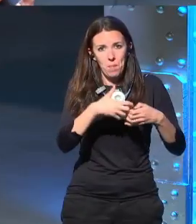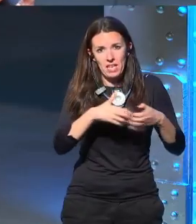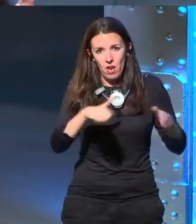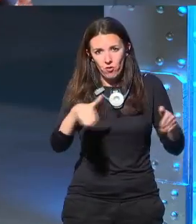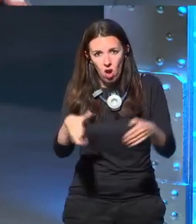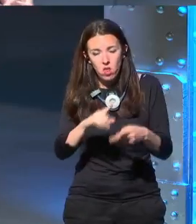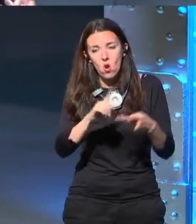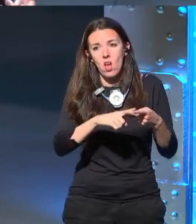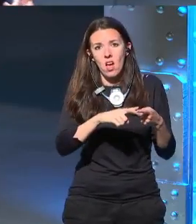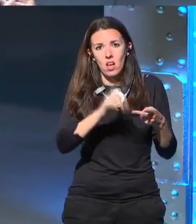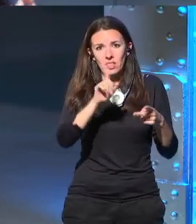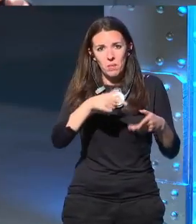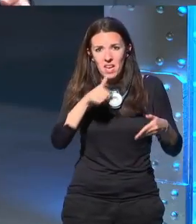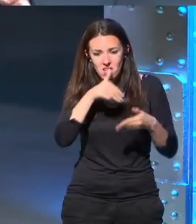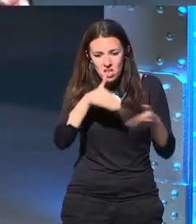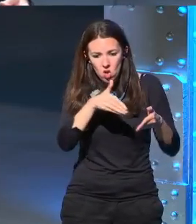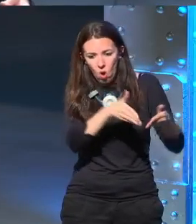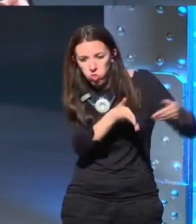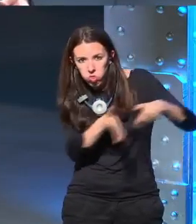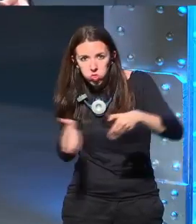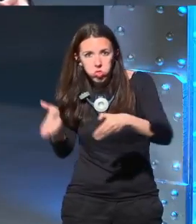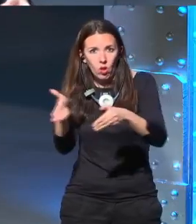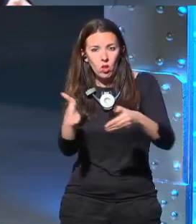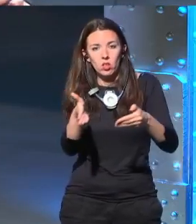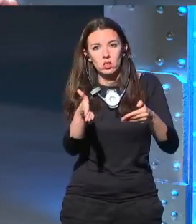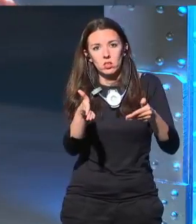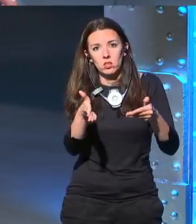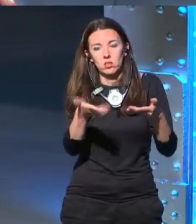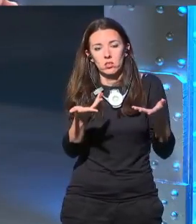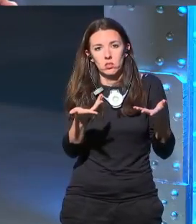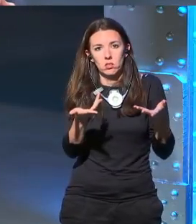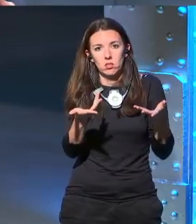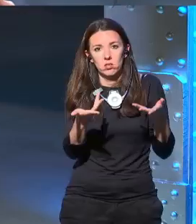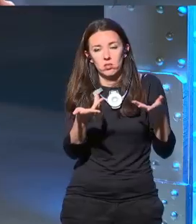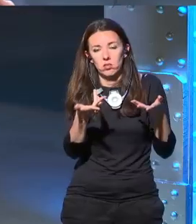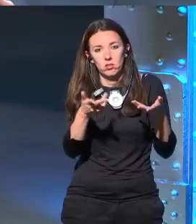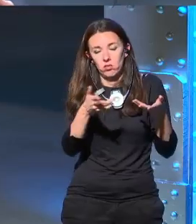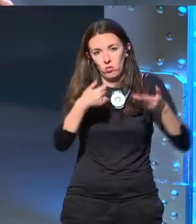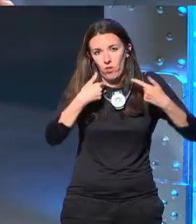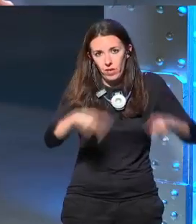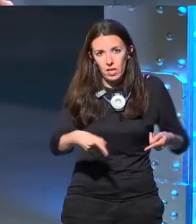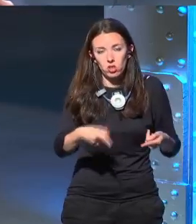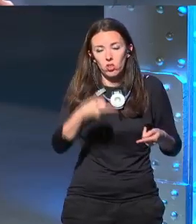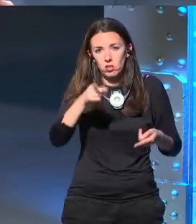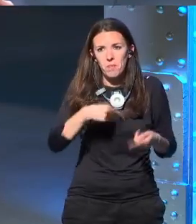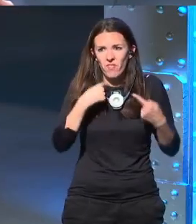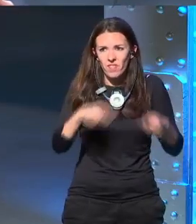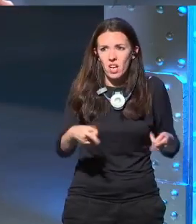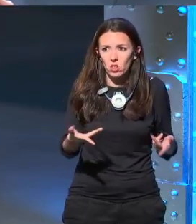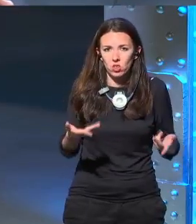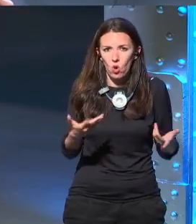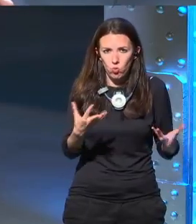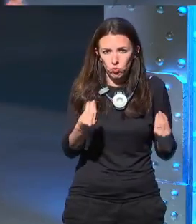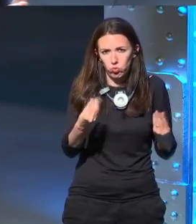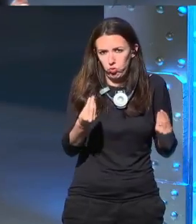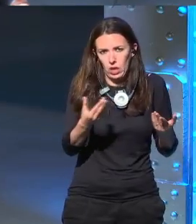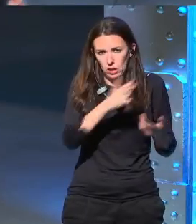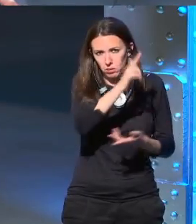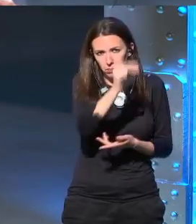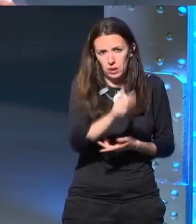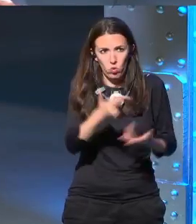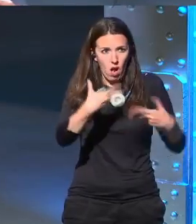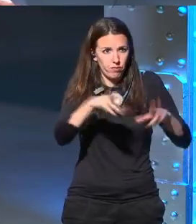failed at making a tank. He failed at finishing the treatise on painting. His young pupil had to do it for him. But he